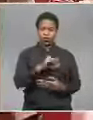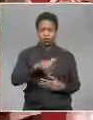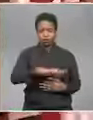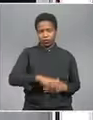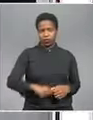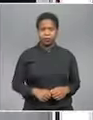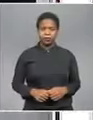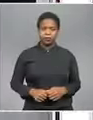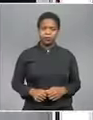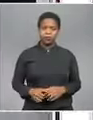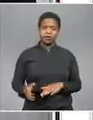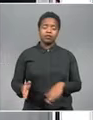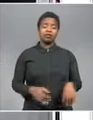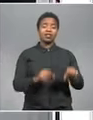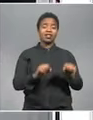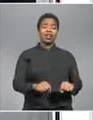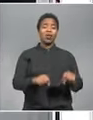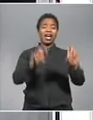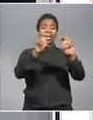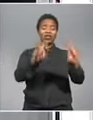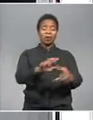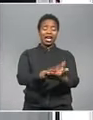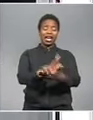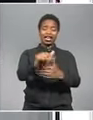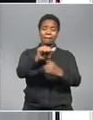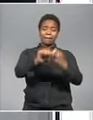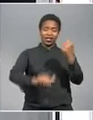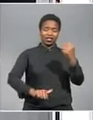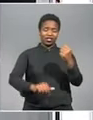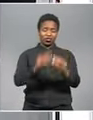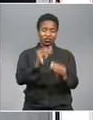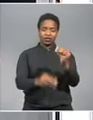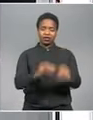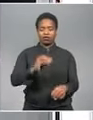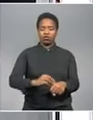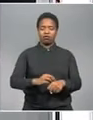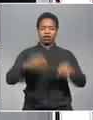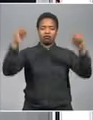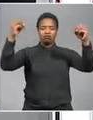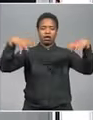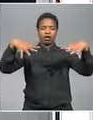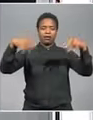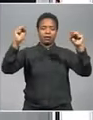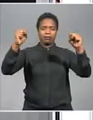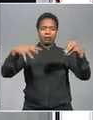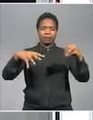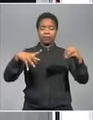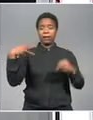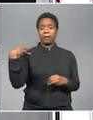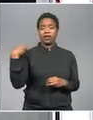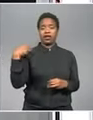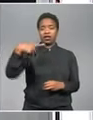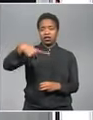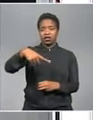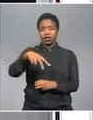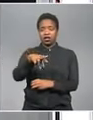Johannesburg. It'll take around 18 months for Eskom to fix the load shedding crisis. That's according to the Public Enterprises Minister,